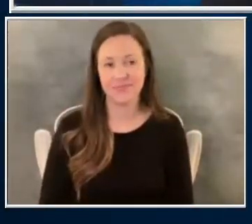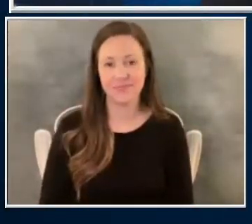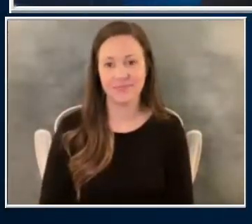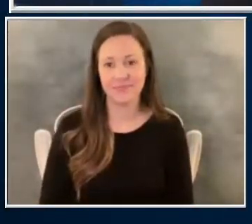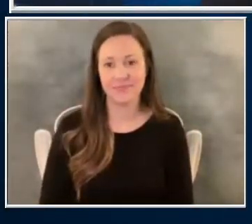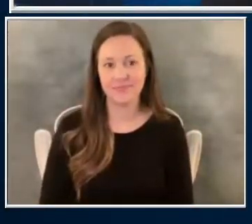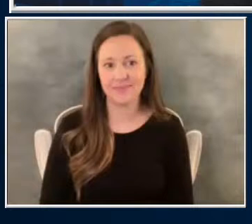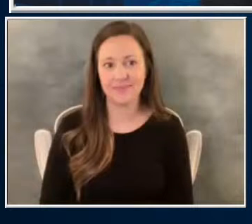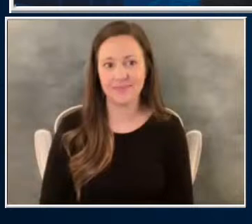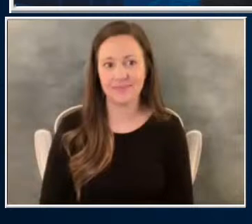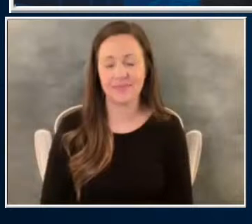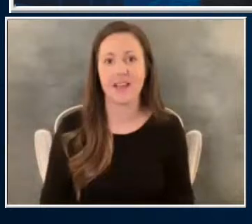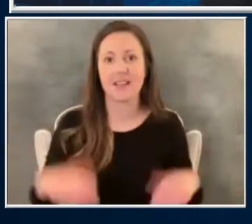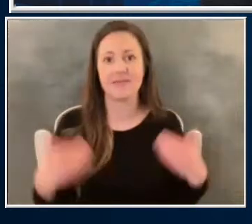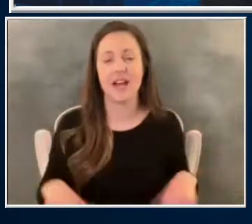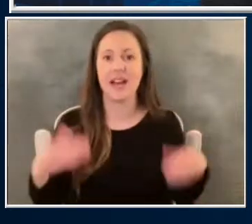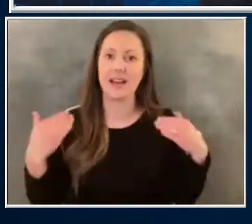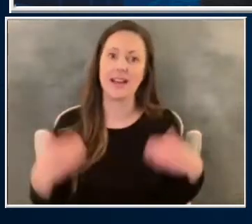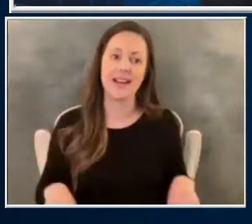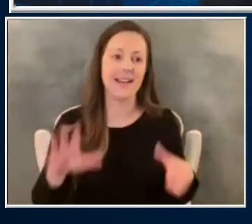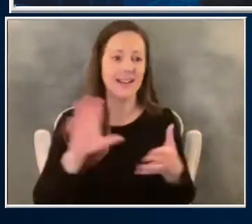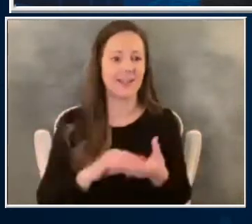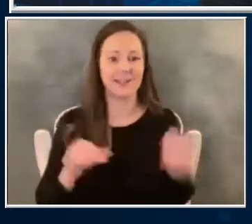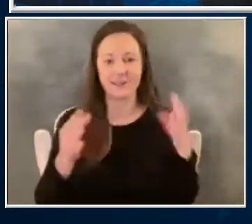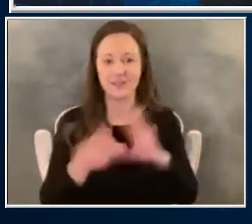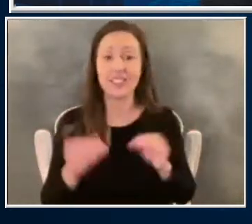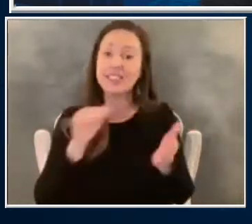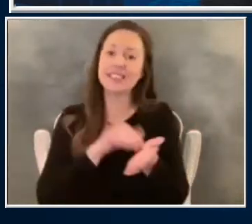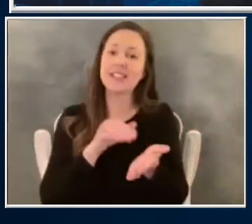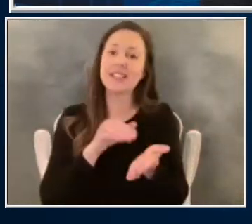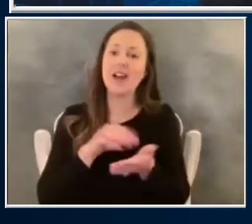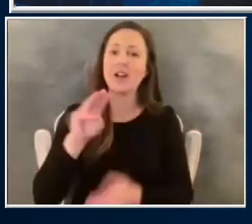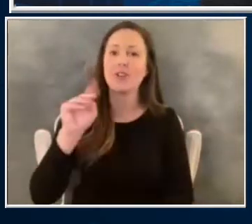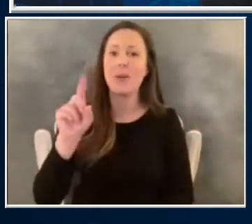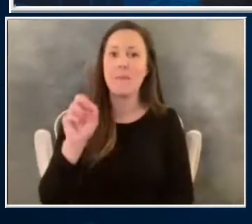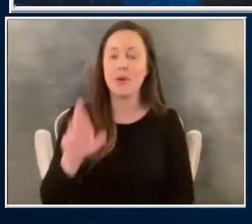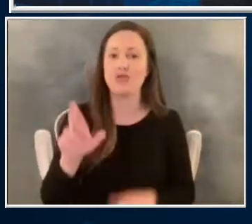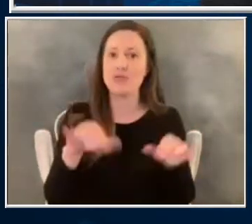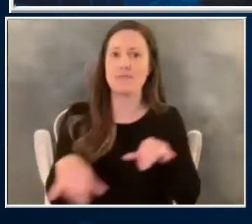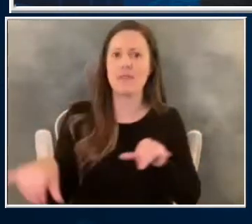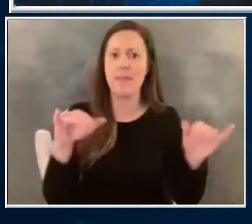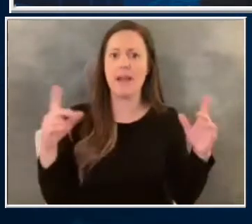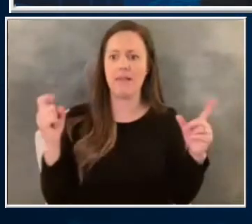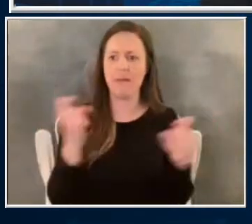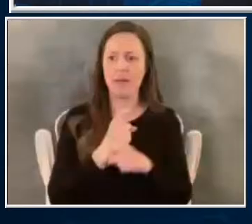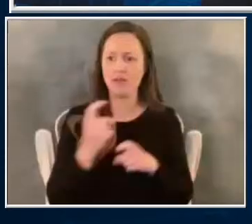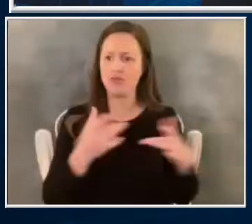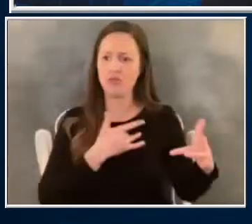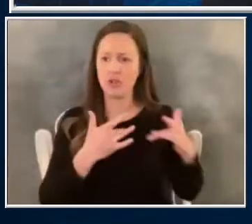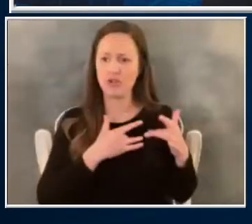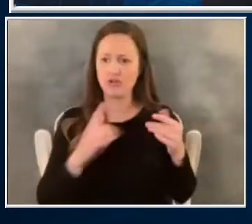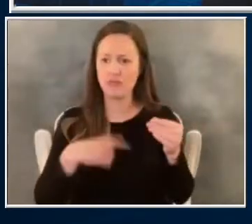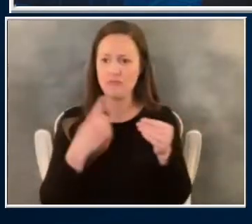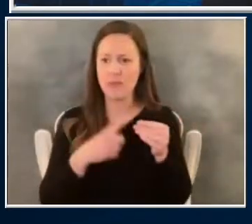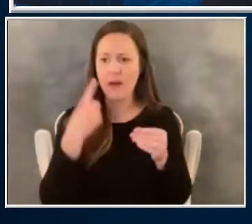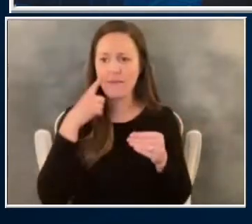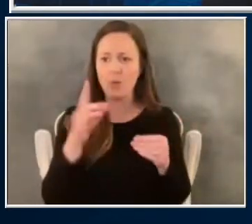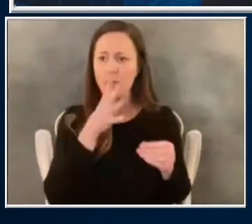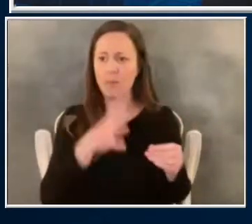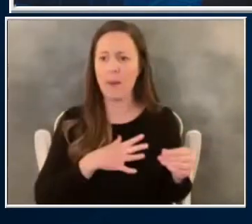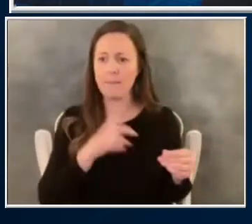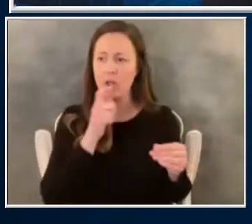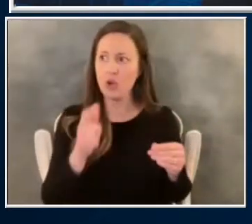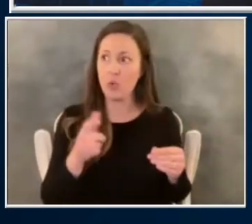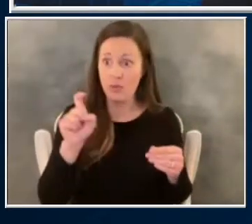What a story. Dr. Mosier, what are the most common complications you worry about in women who travel long distances